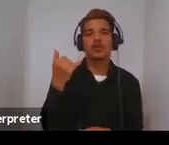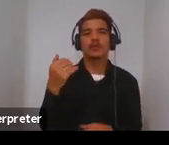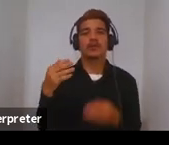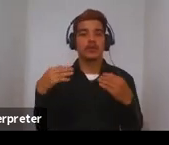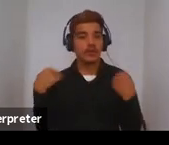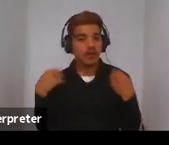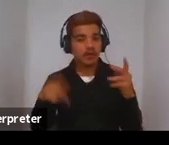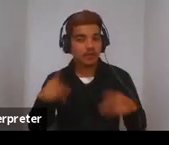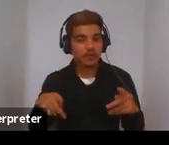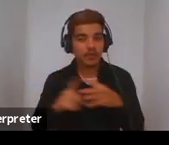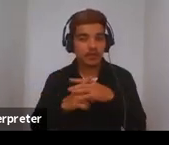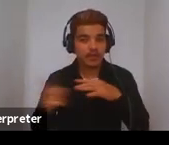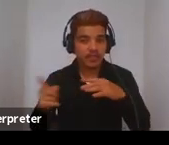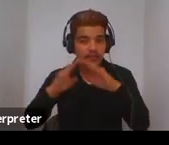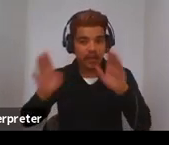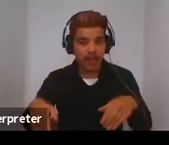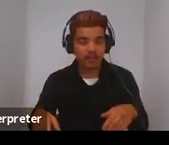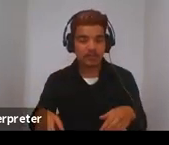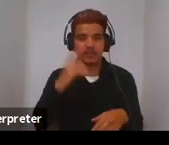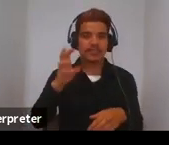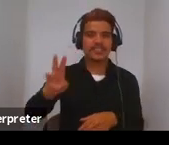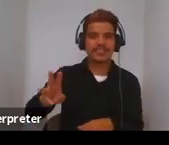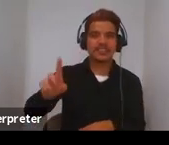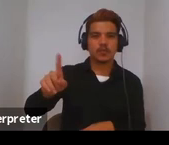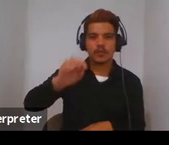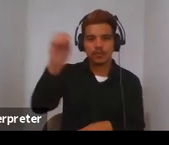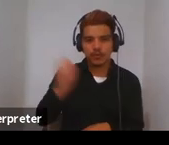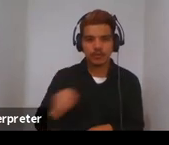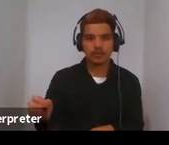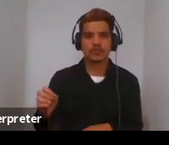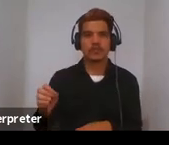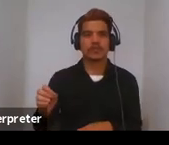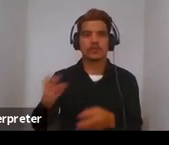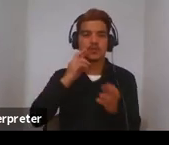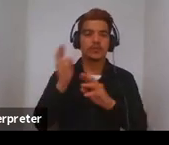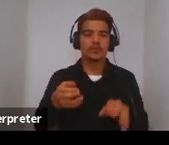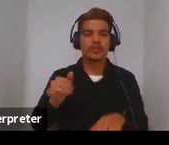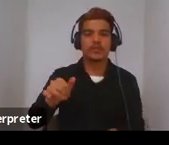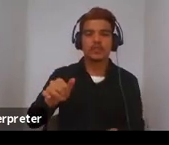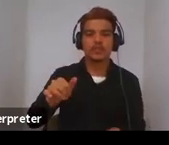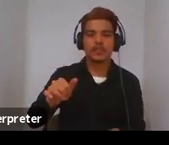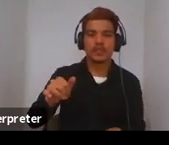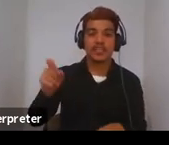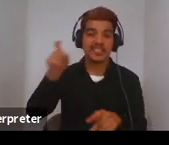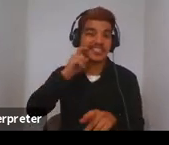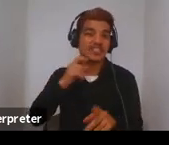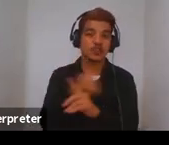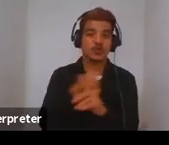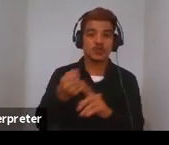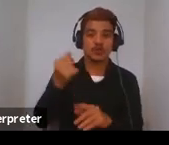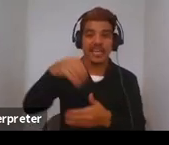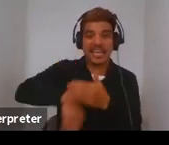their homes. 61% of girls report being sexually abused at home and that being connected to their